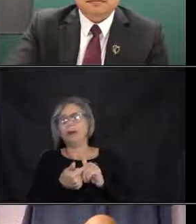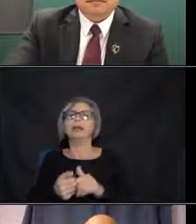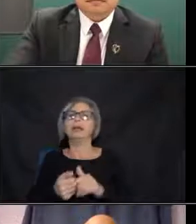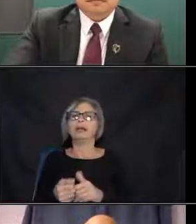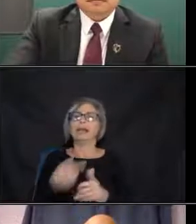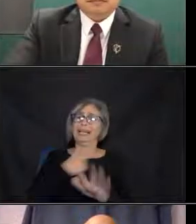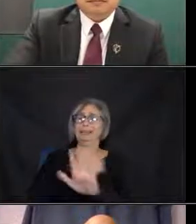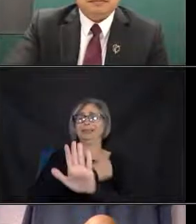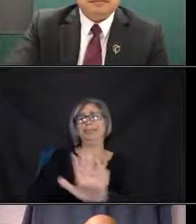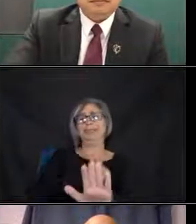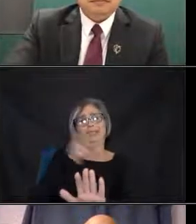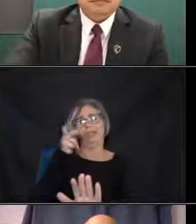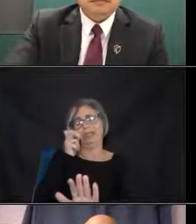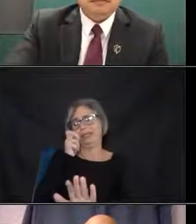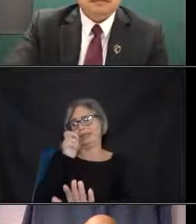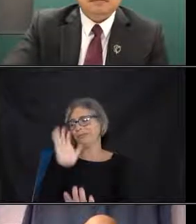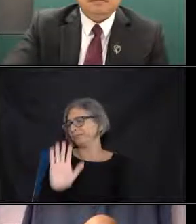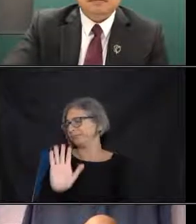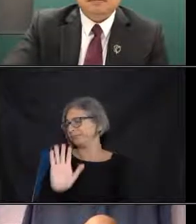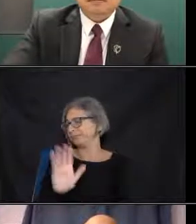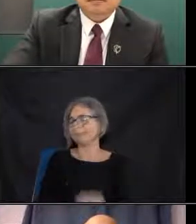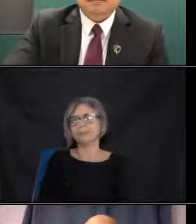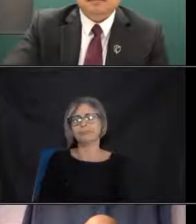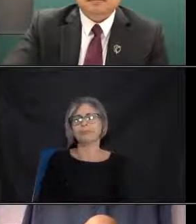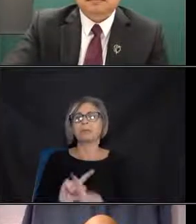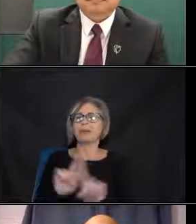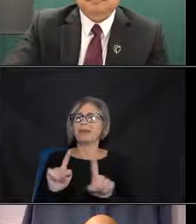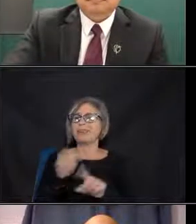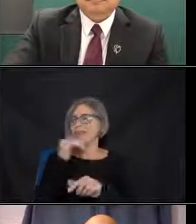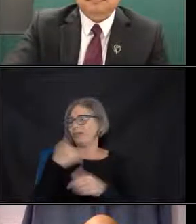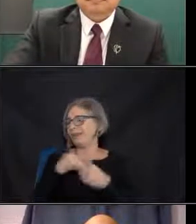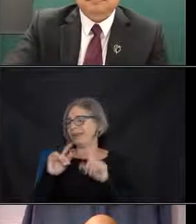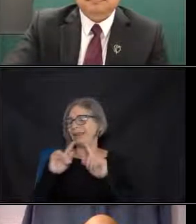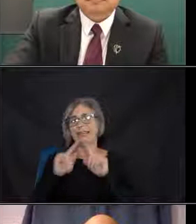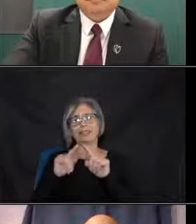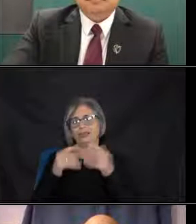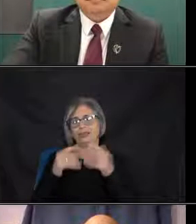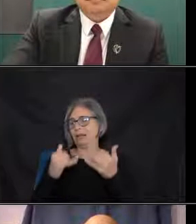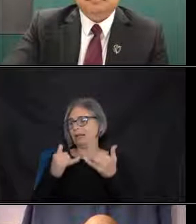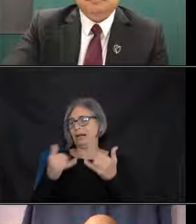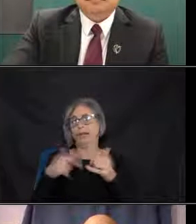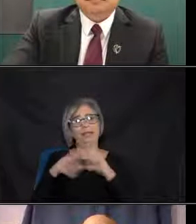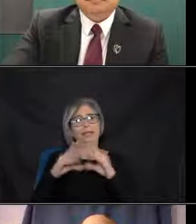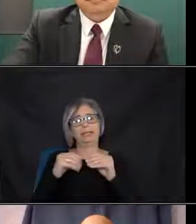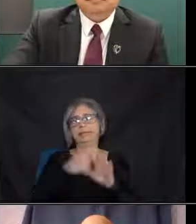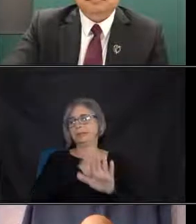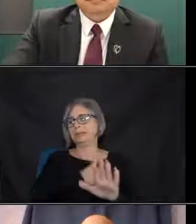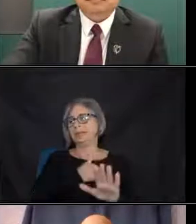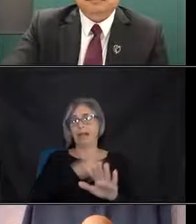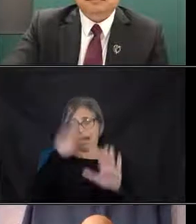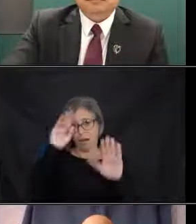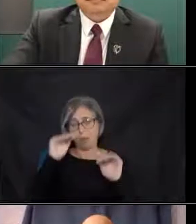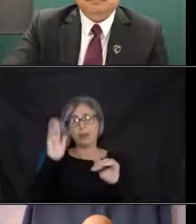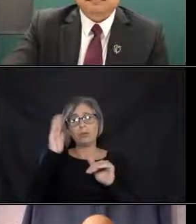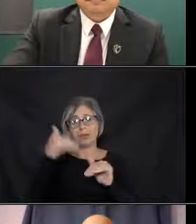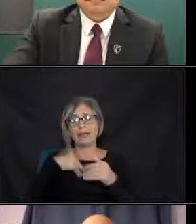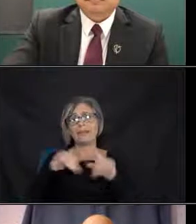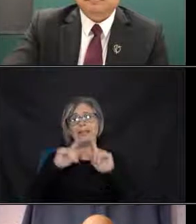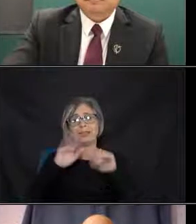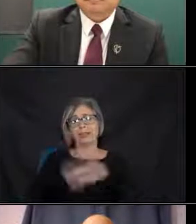I'm sorry to hear about this, but I do not have an answer for you as of this meeting, and hopefully we'll have one on